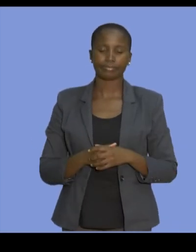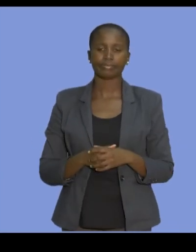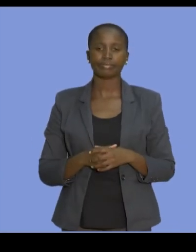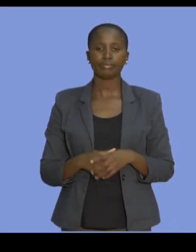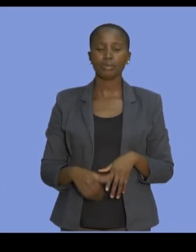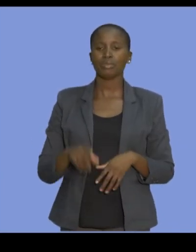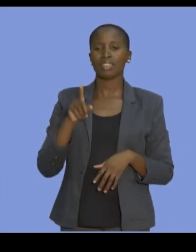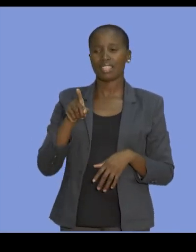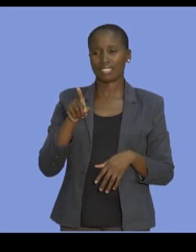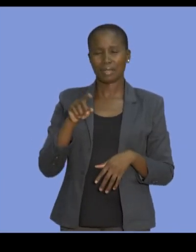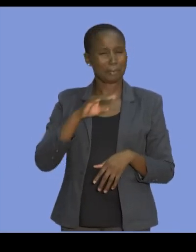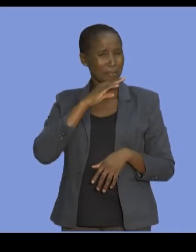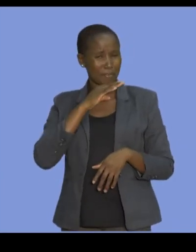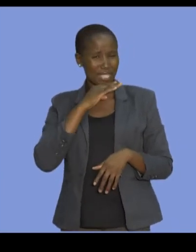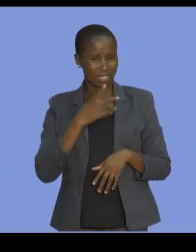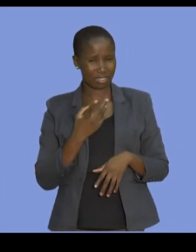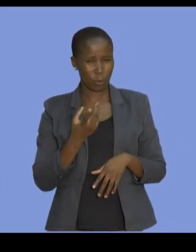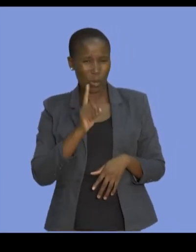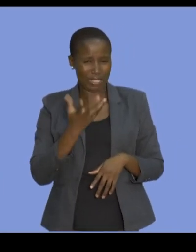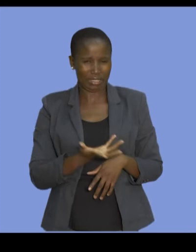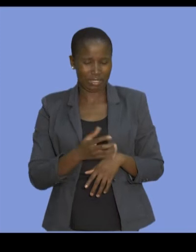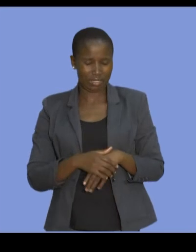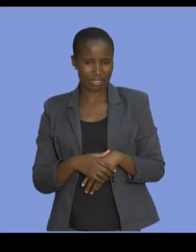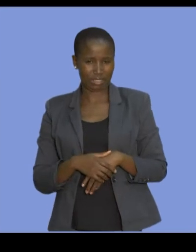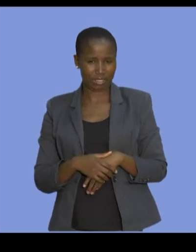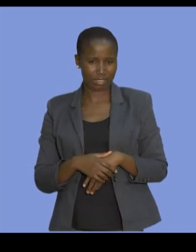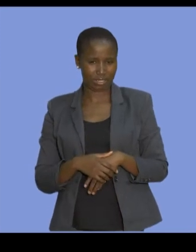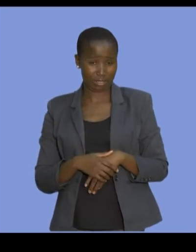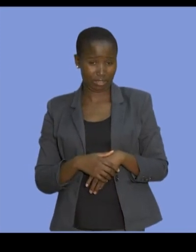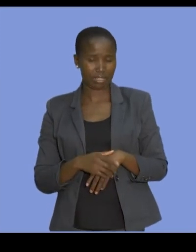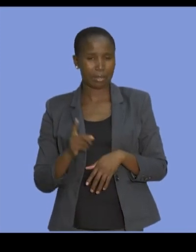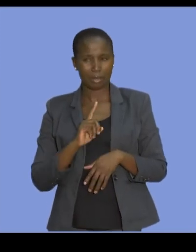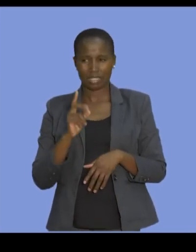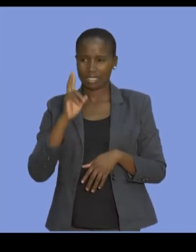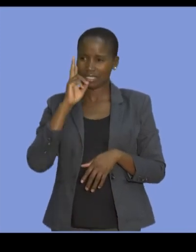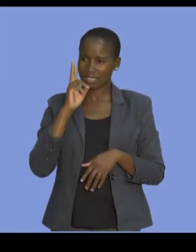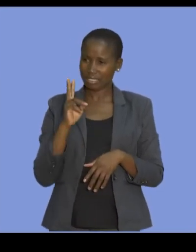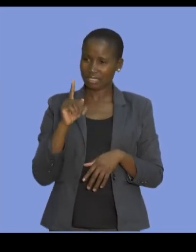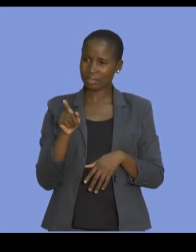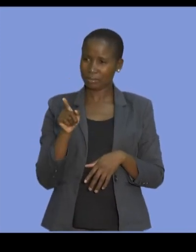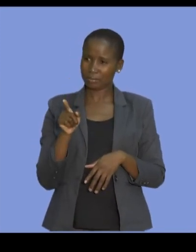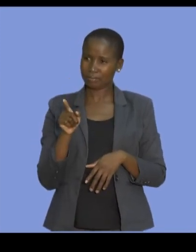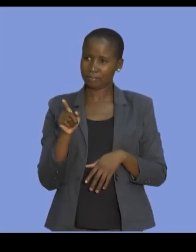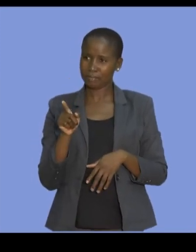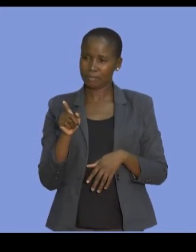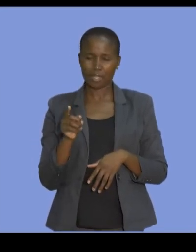That doesn't tell us anything. I mean, but if you look at the